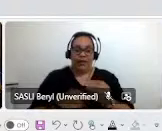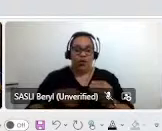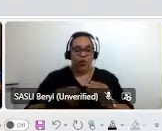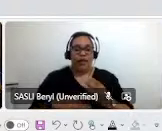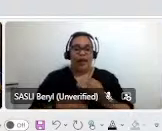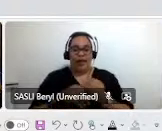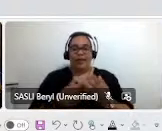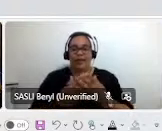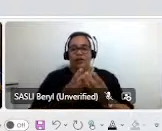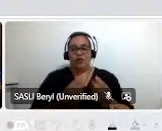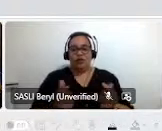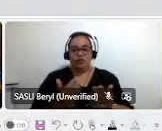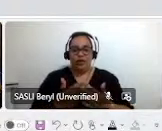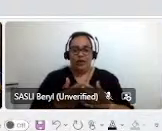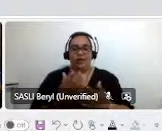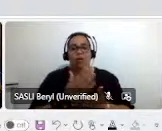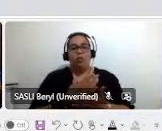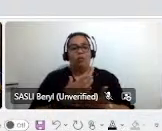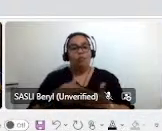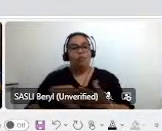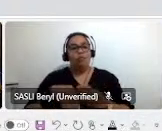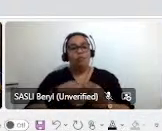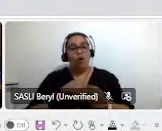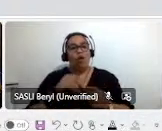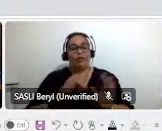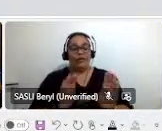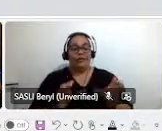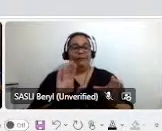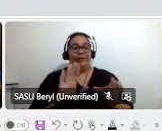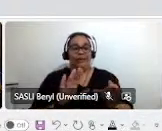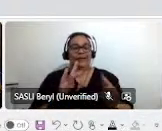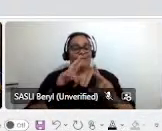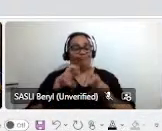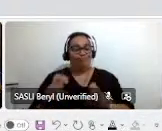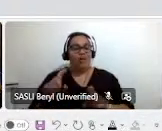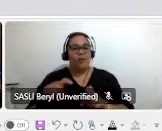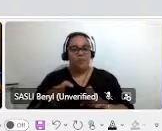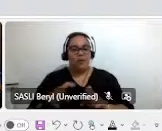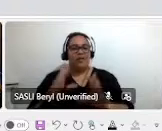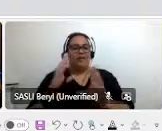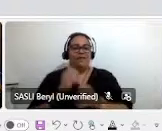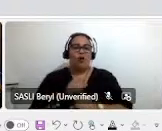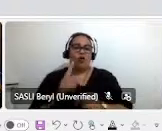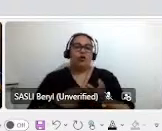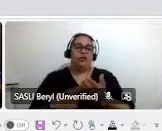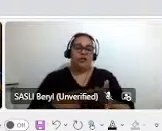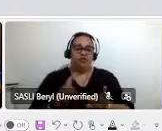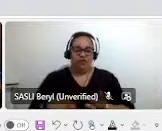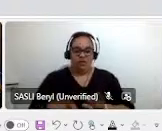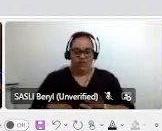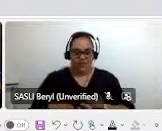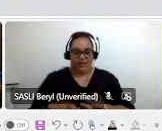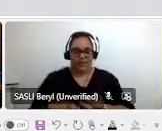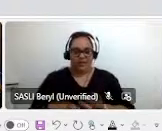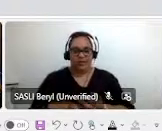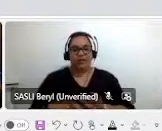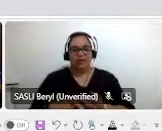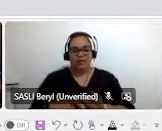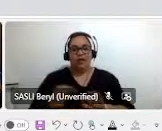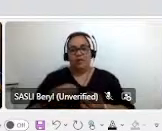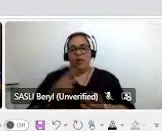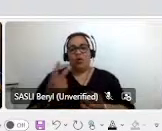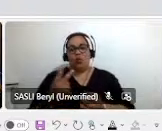that to the resolution, that part of the committee's investigation should be a focused discussion. I